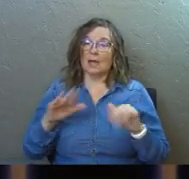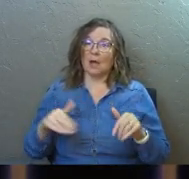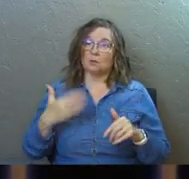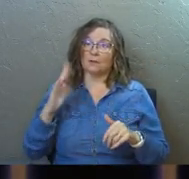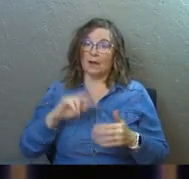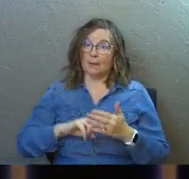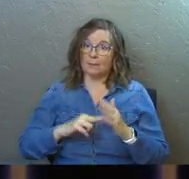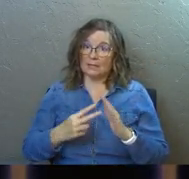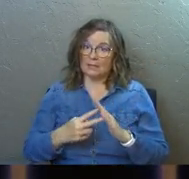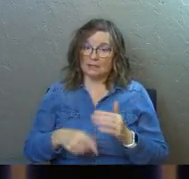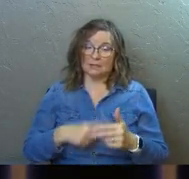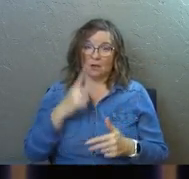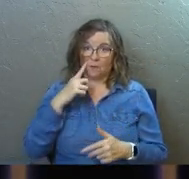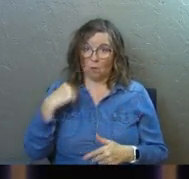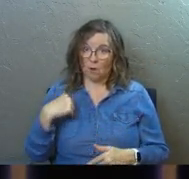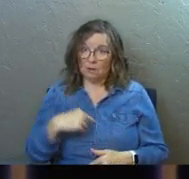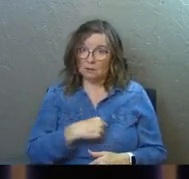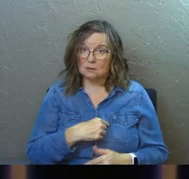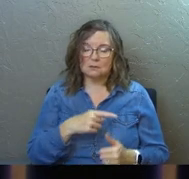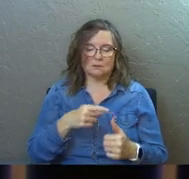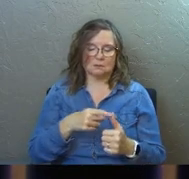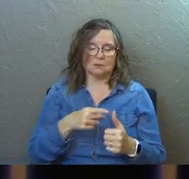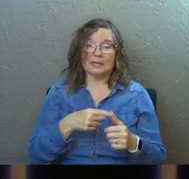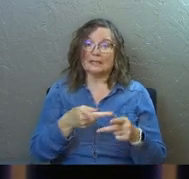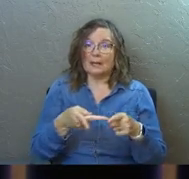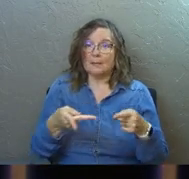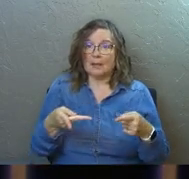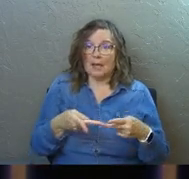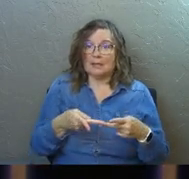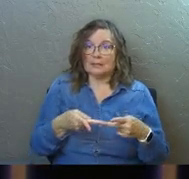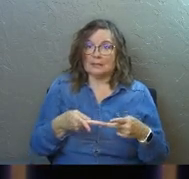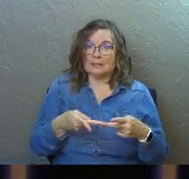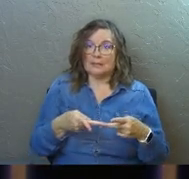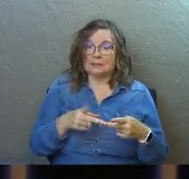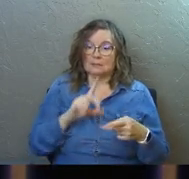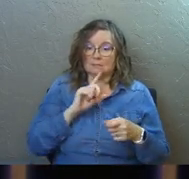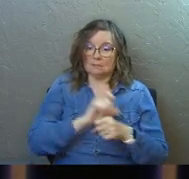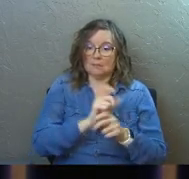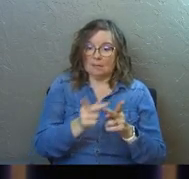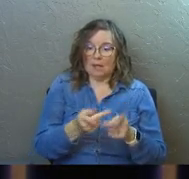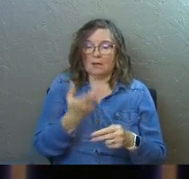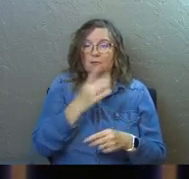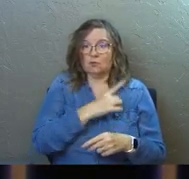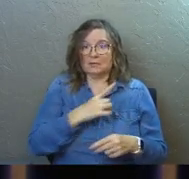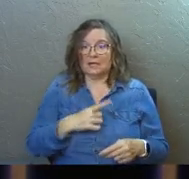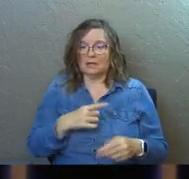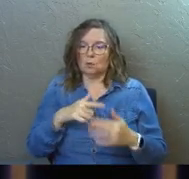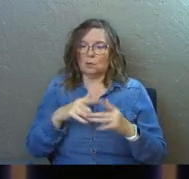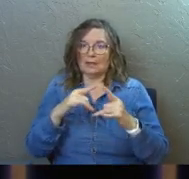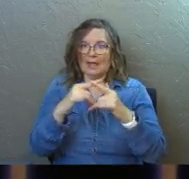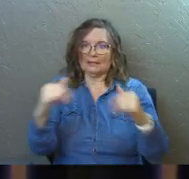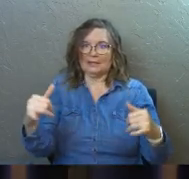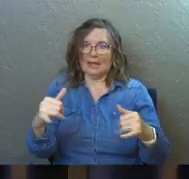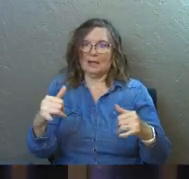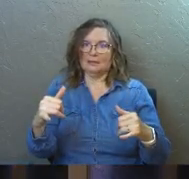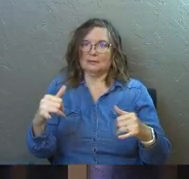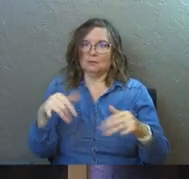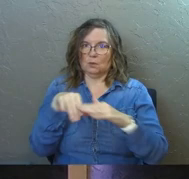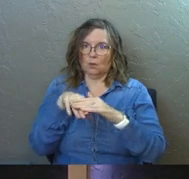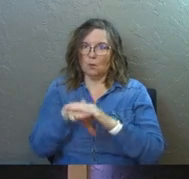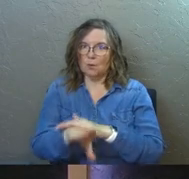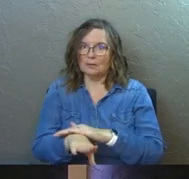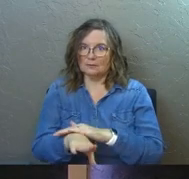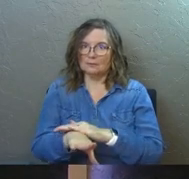God is for us is it's a place or it's a the place. So for David, again, it was that tabernacle. It was that